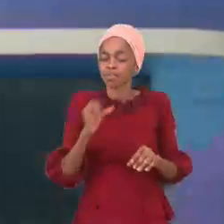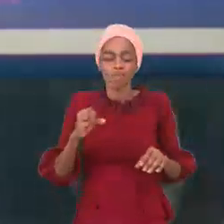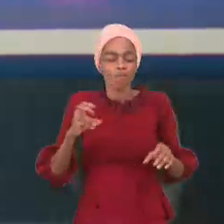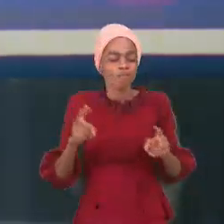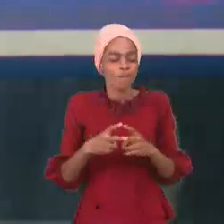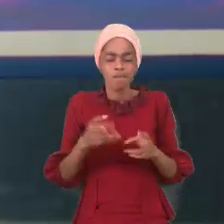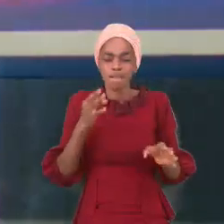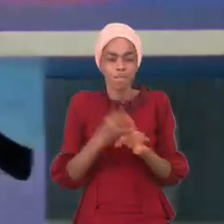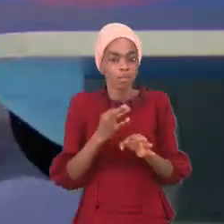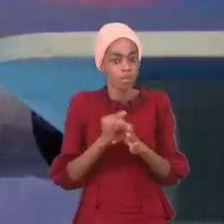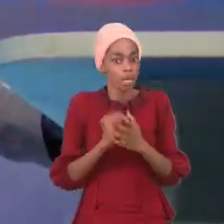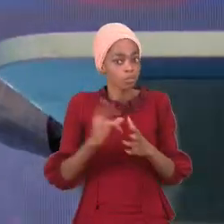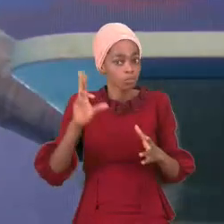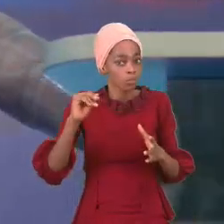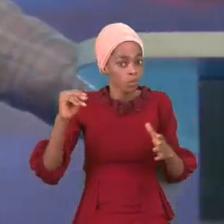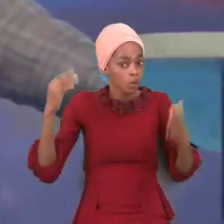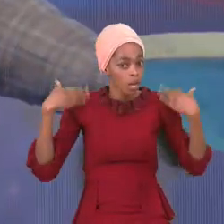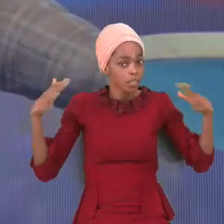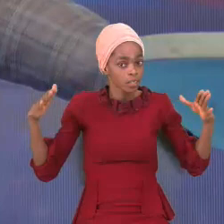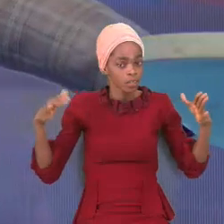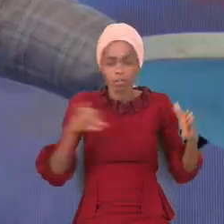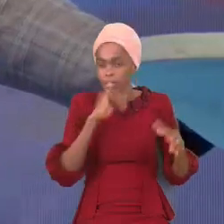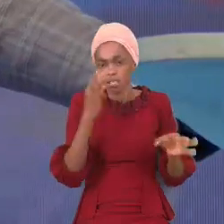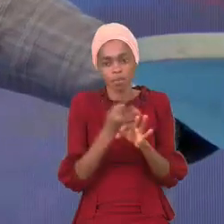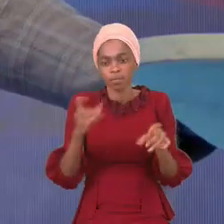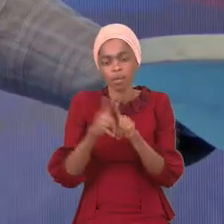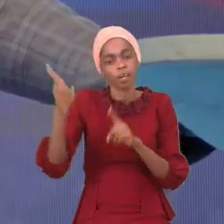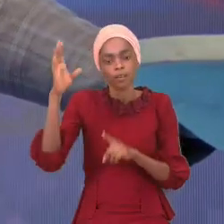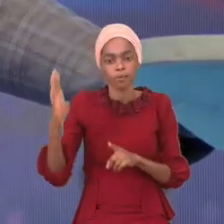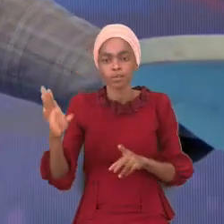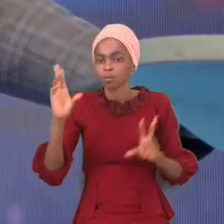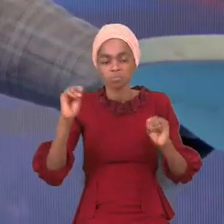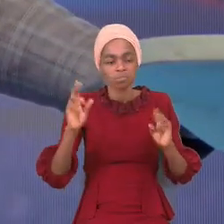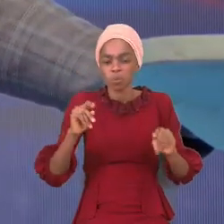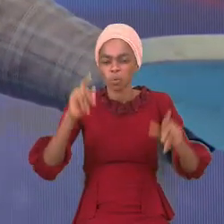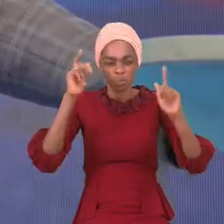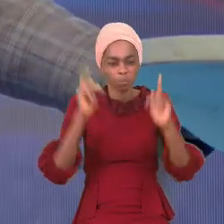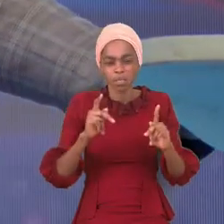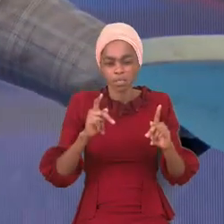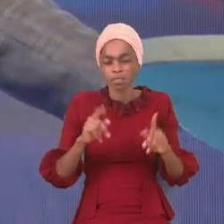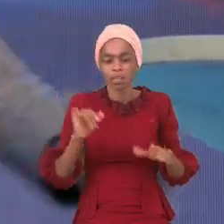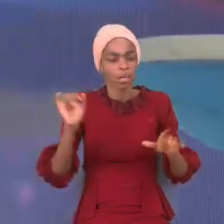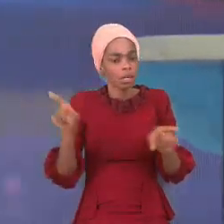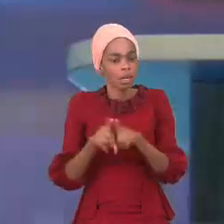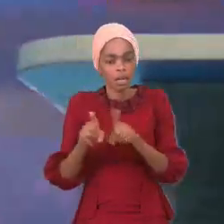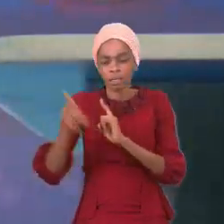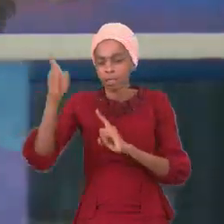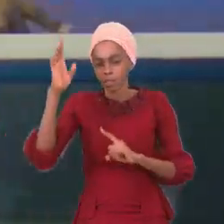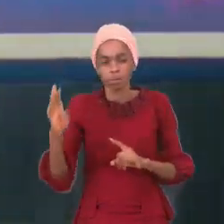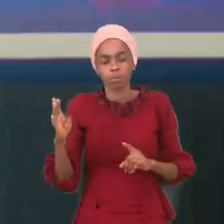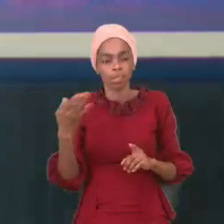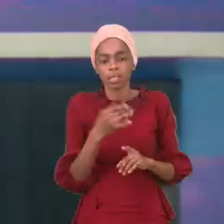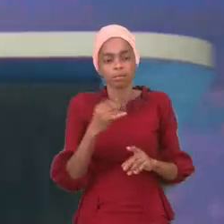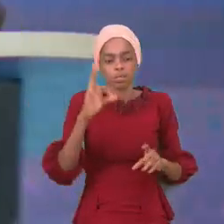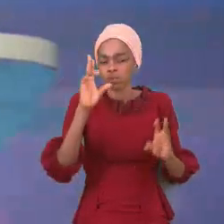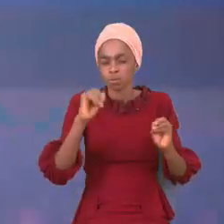no angel as faithful as him. There's no personality as faithful as him. There is no